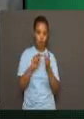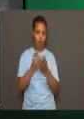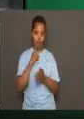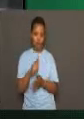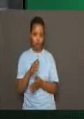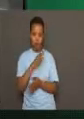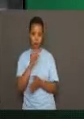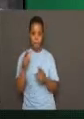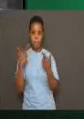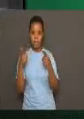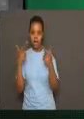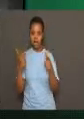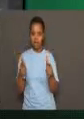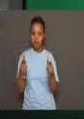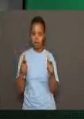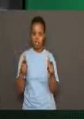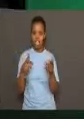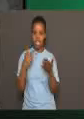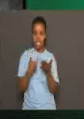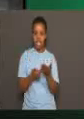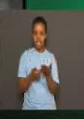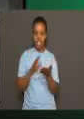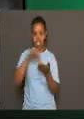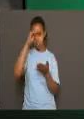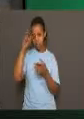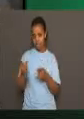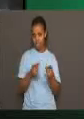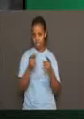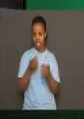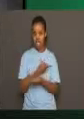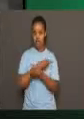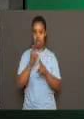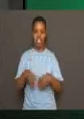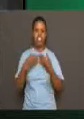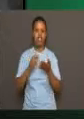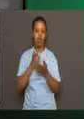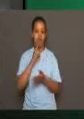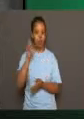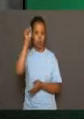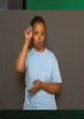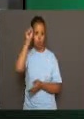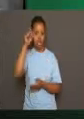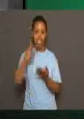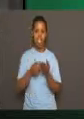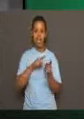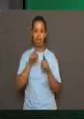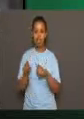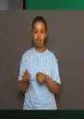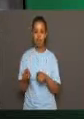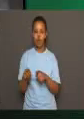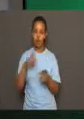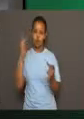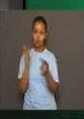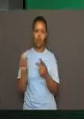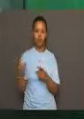Instantaneously, insight revealed a solution to Sultan, who could successfully reach the